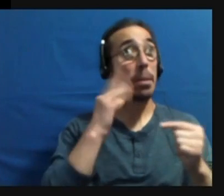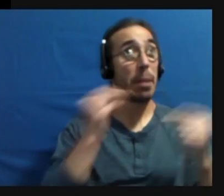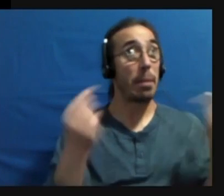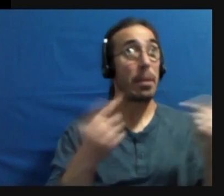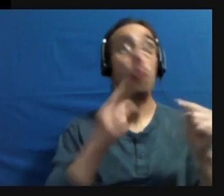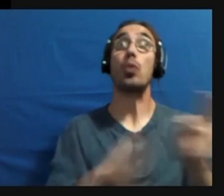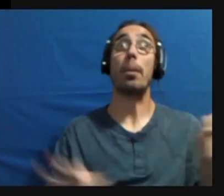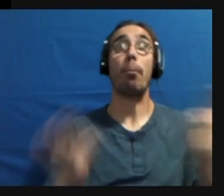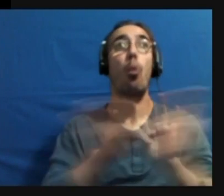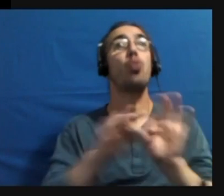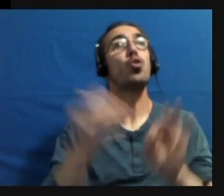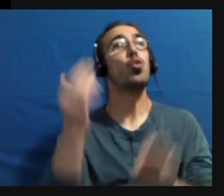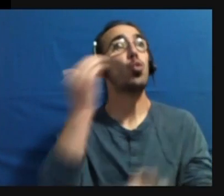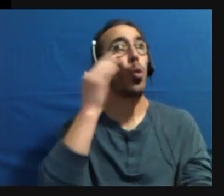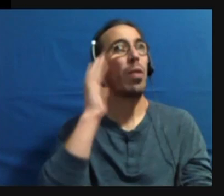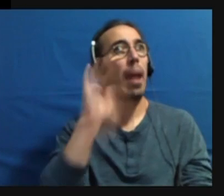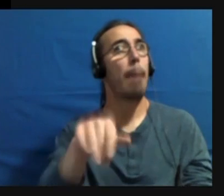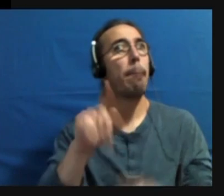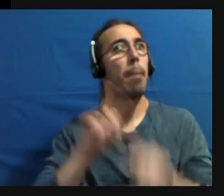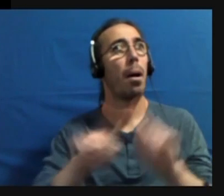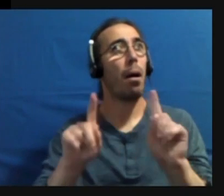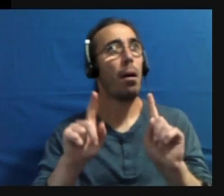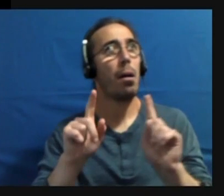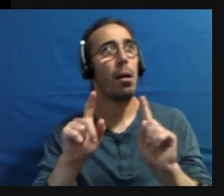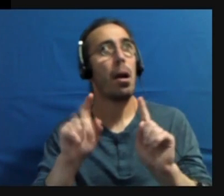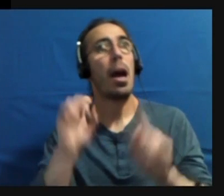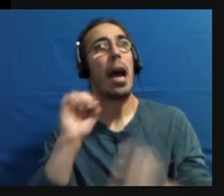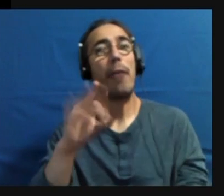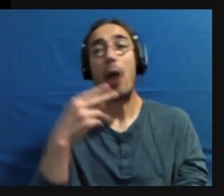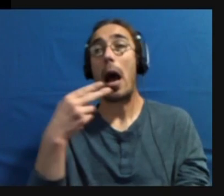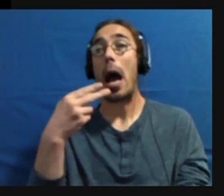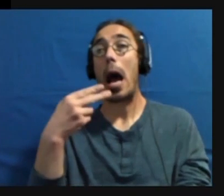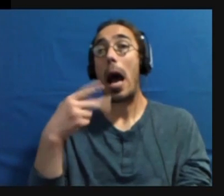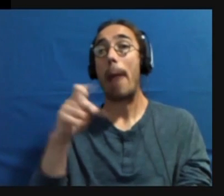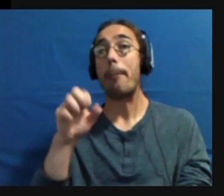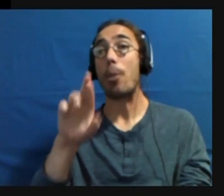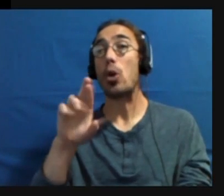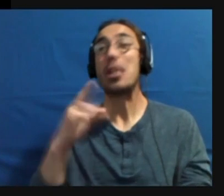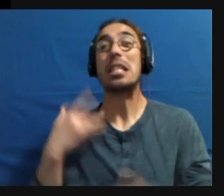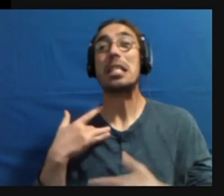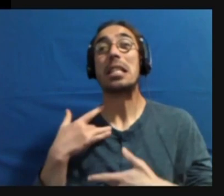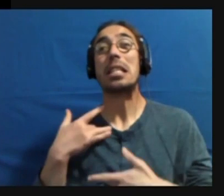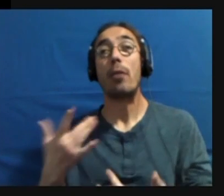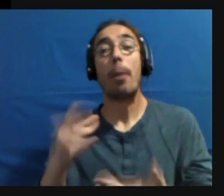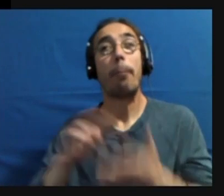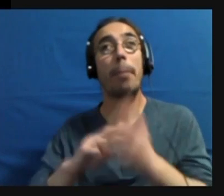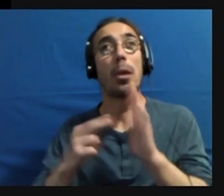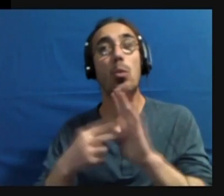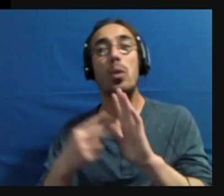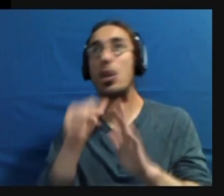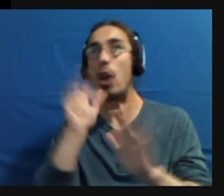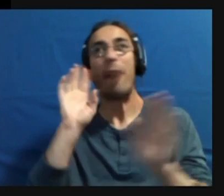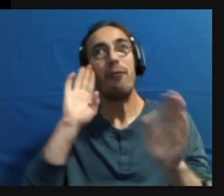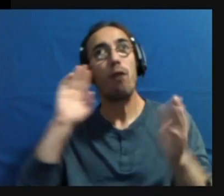important to know. But if we're hypersensitive, then we tend to not attune to